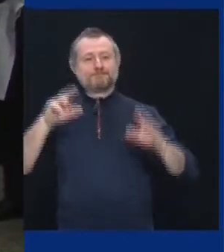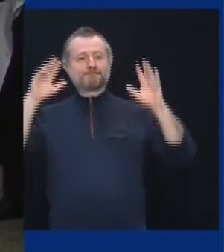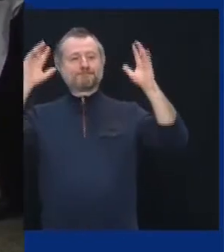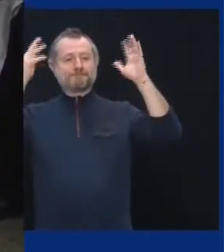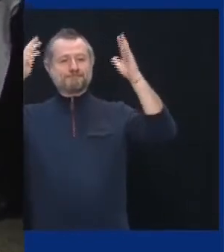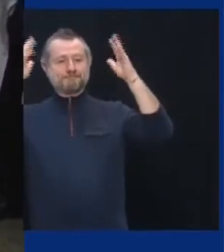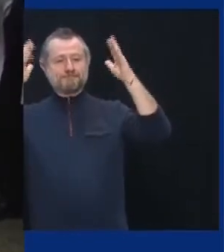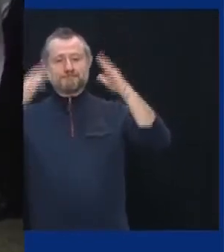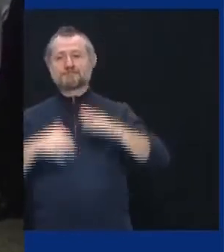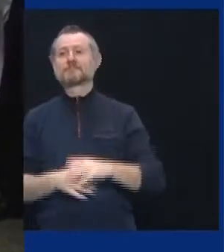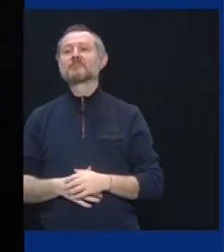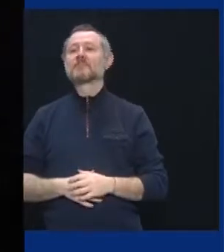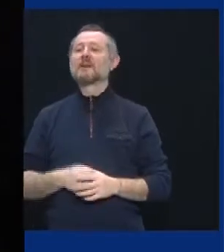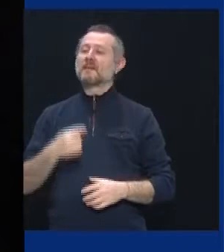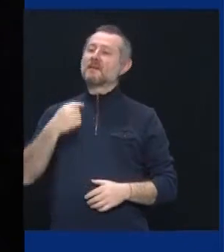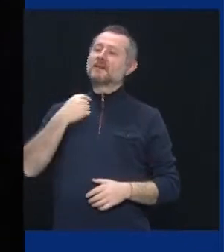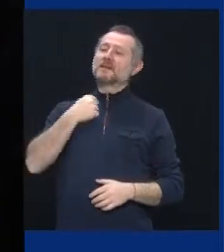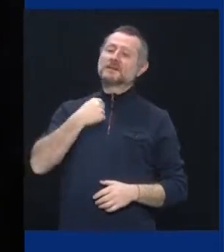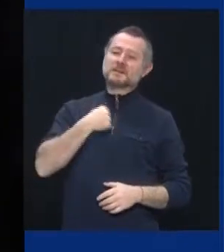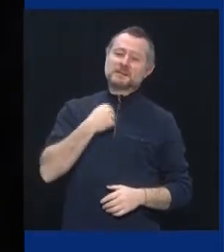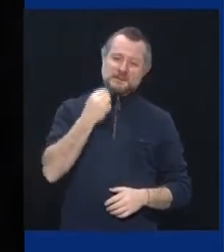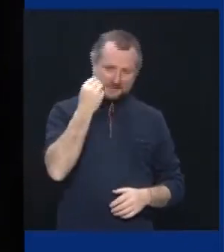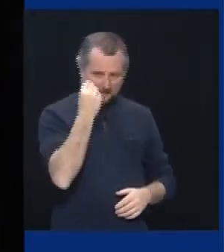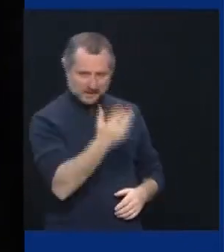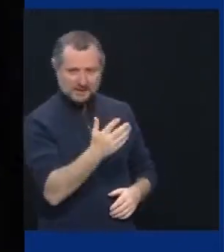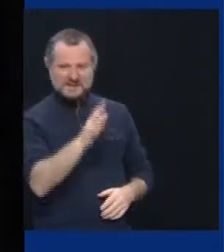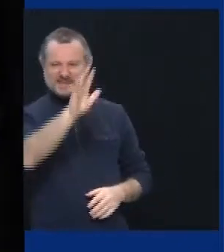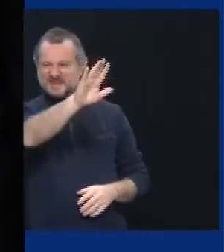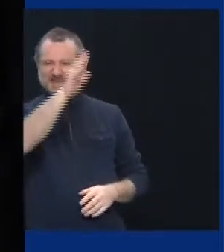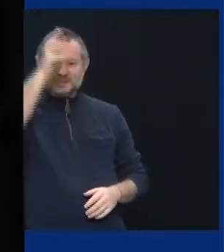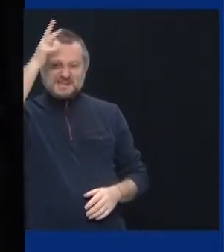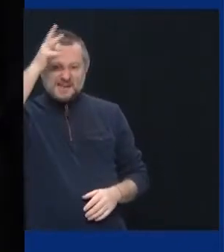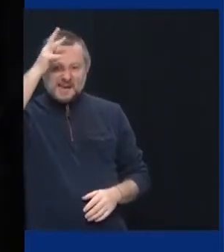Giving his daddy directions.